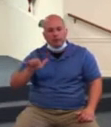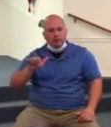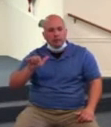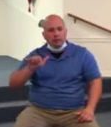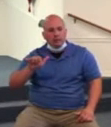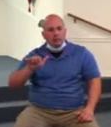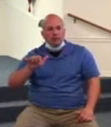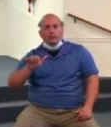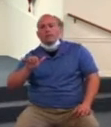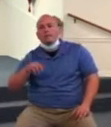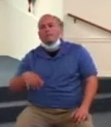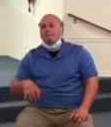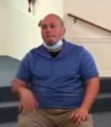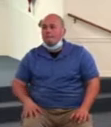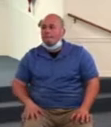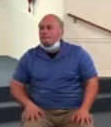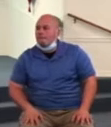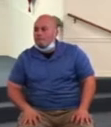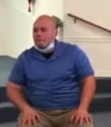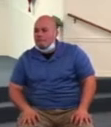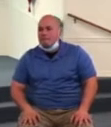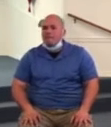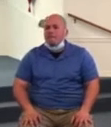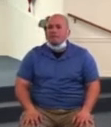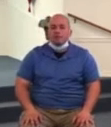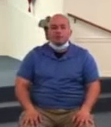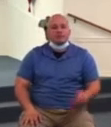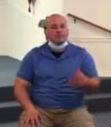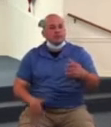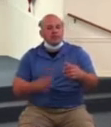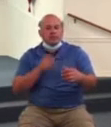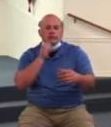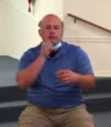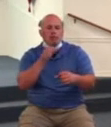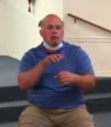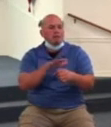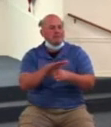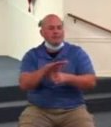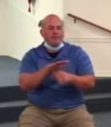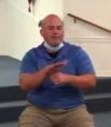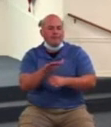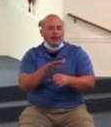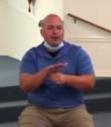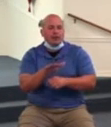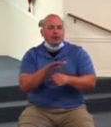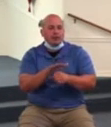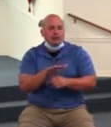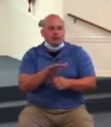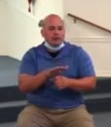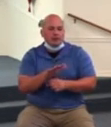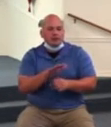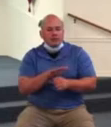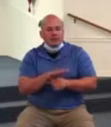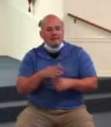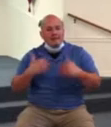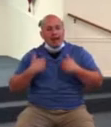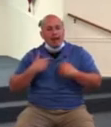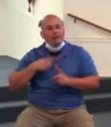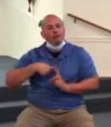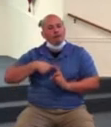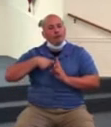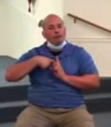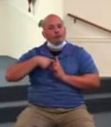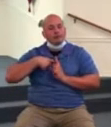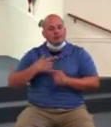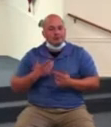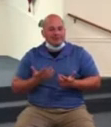lead. It's not enough to wear a cross around your neck if you don't also live the submission to God